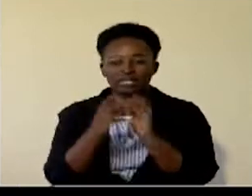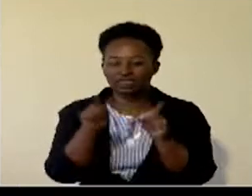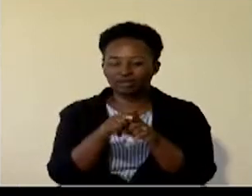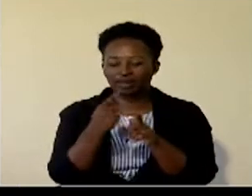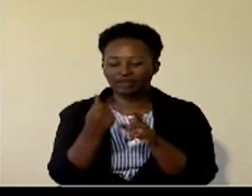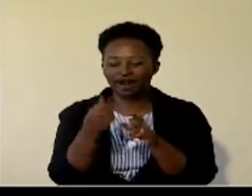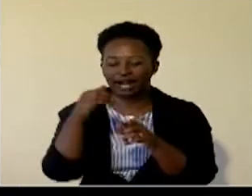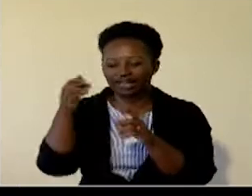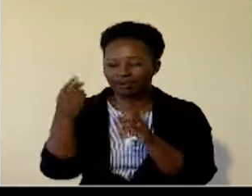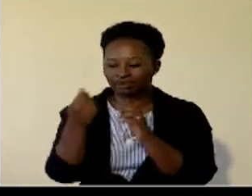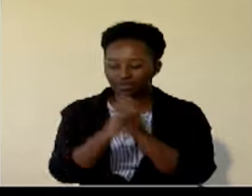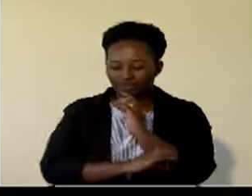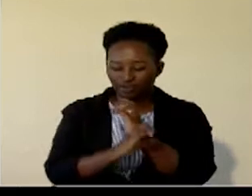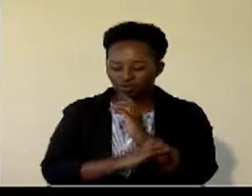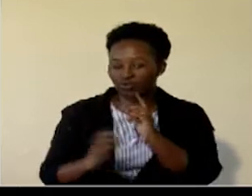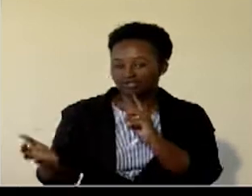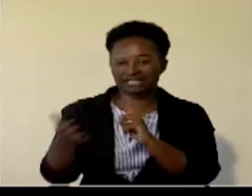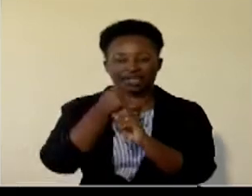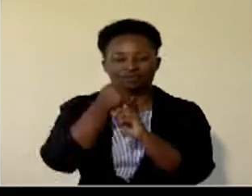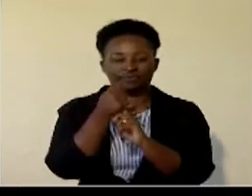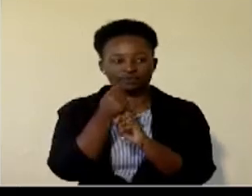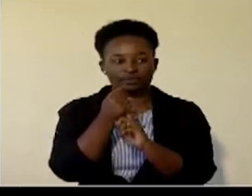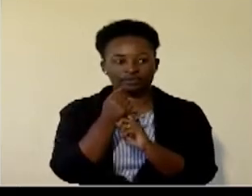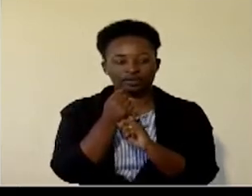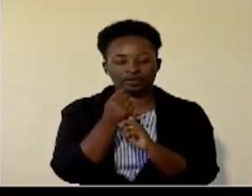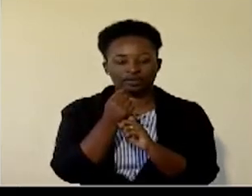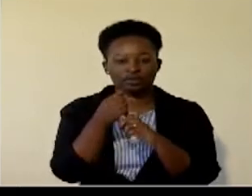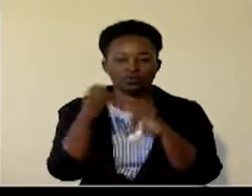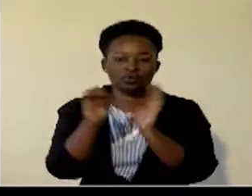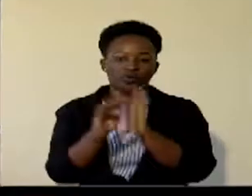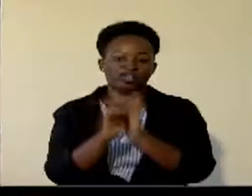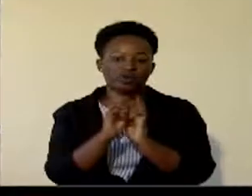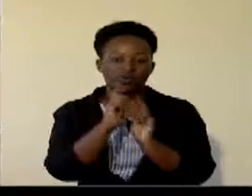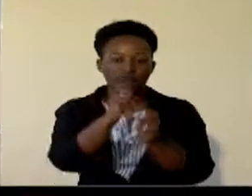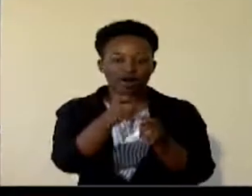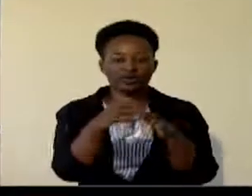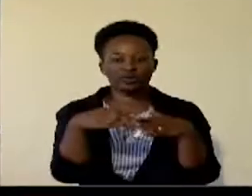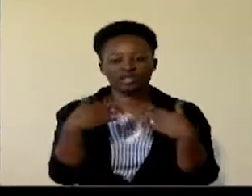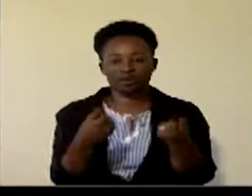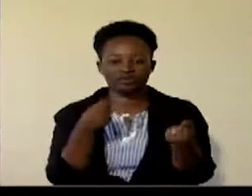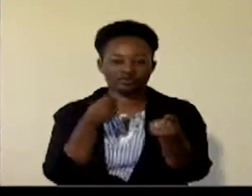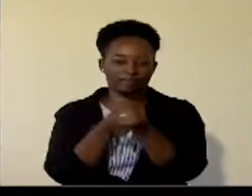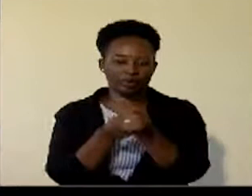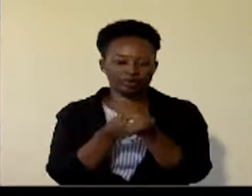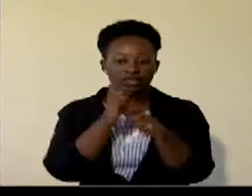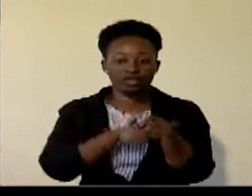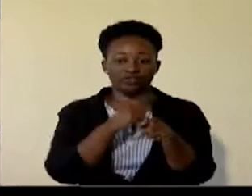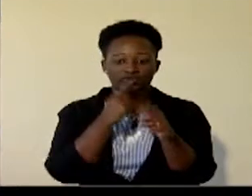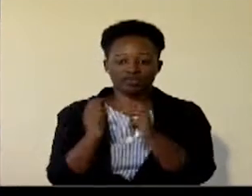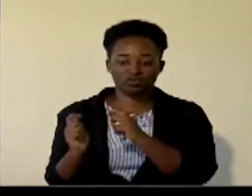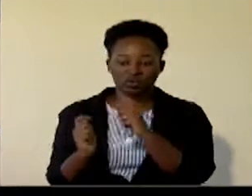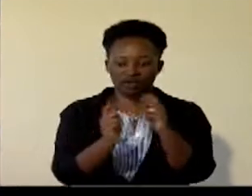received. That is in terms of donations and gifts. Because what we call a transfer, that is the amount of